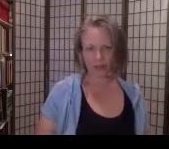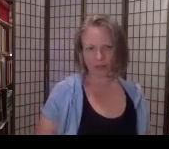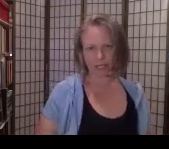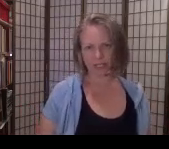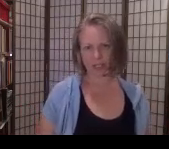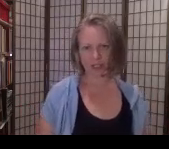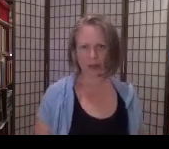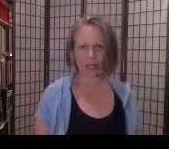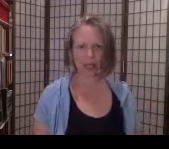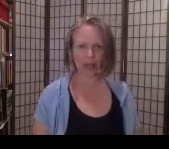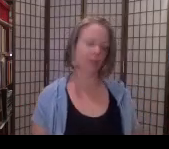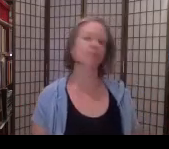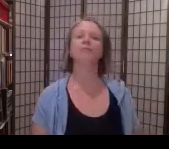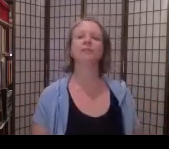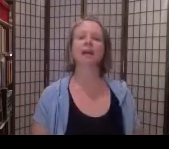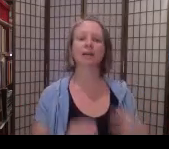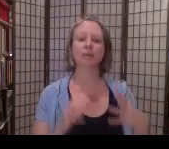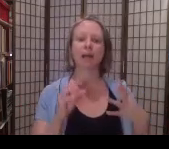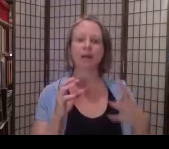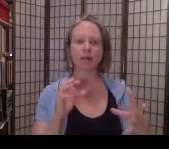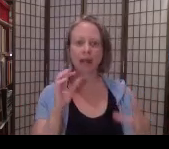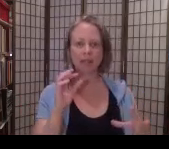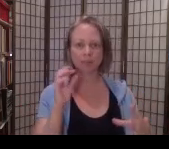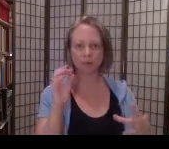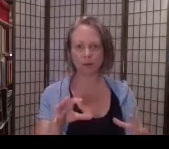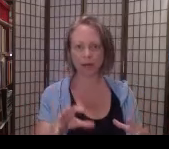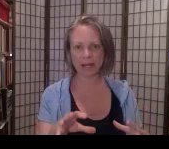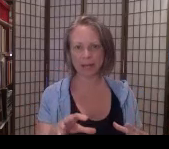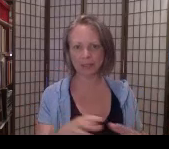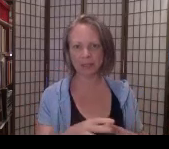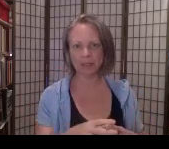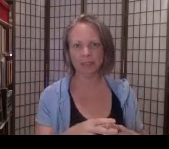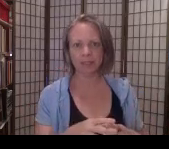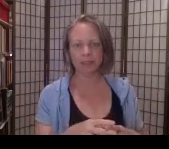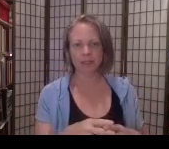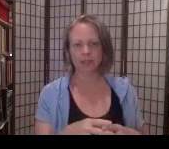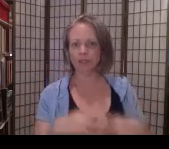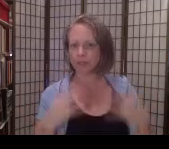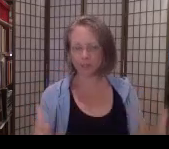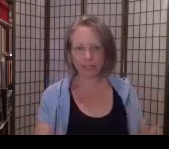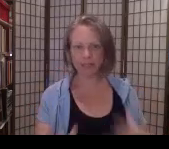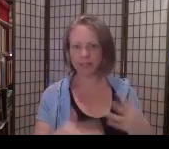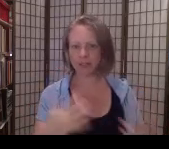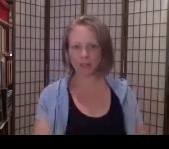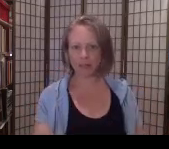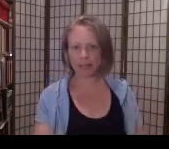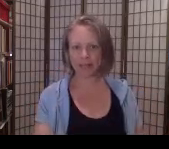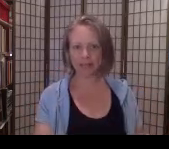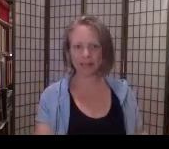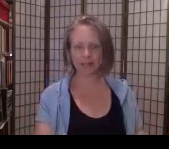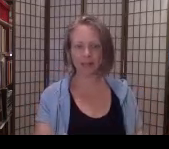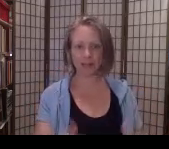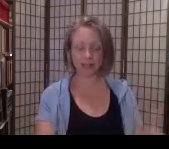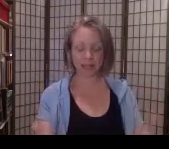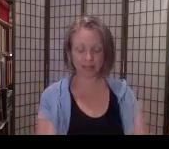But this cricket is showing how this higher power has programmed certain species, certain